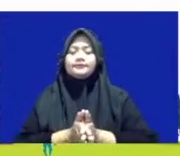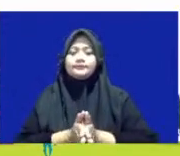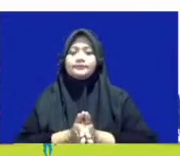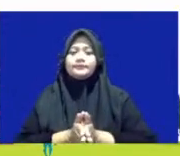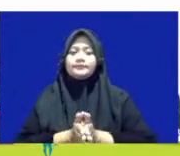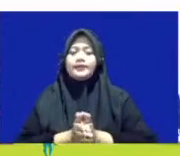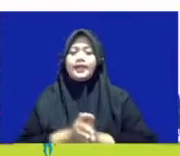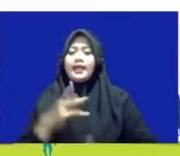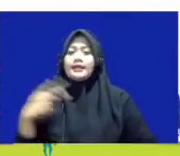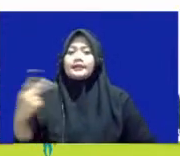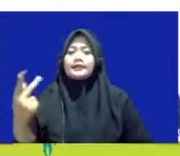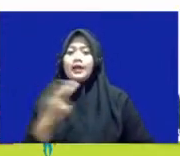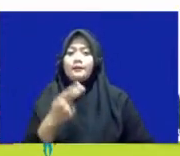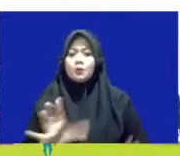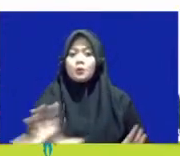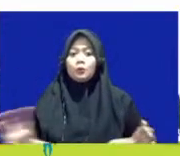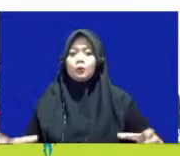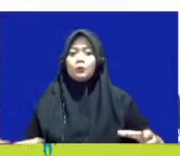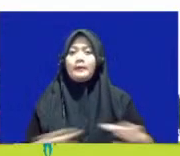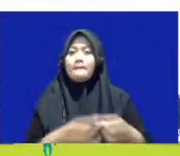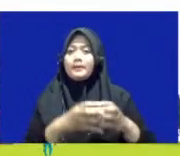standing orders on disaster